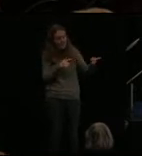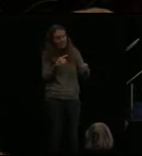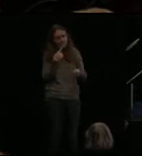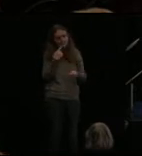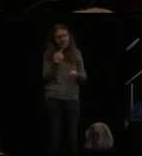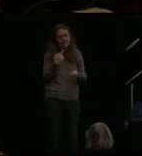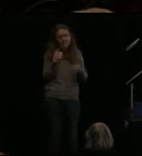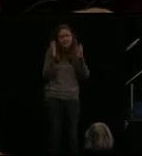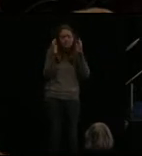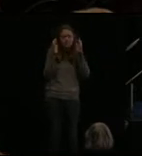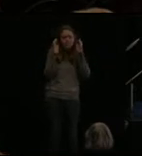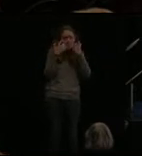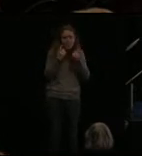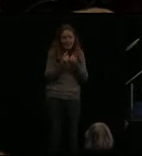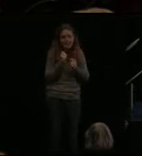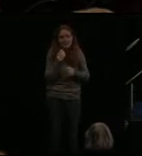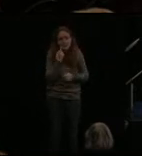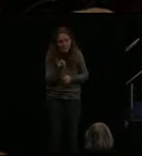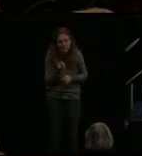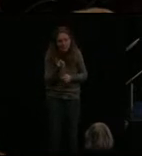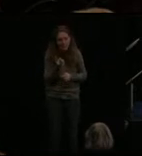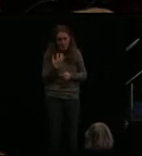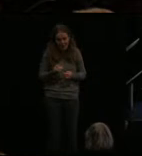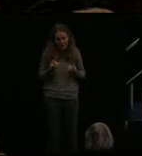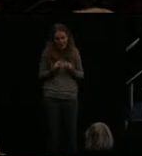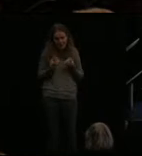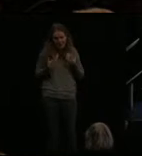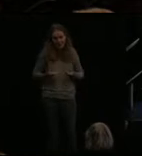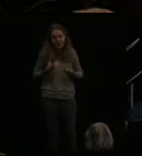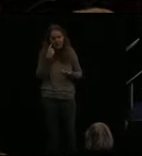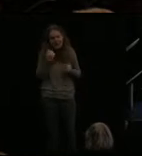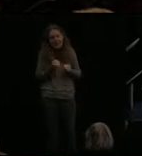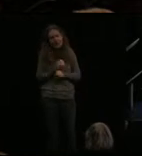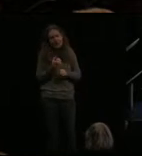Not worrying about things tomorrow. We have things today that we can